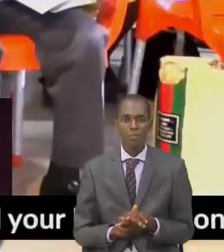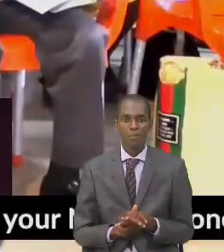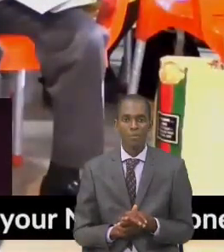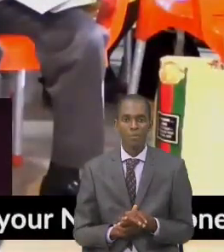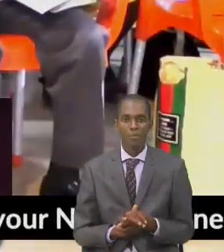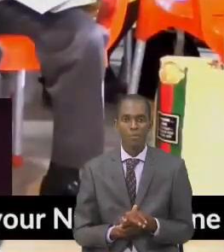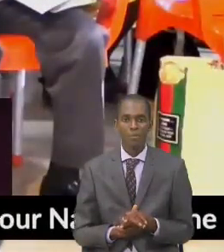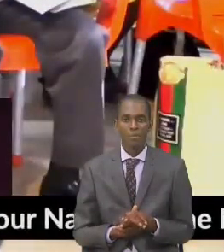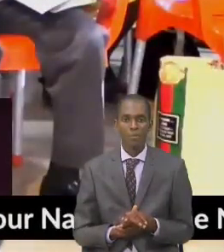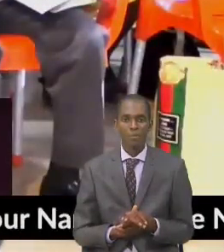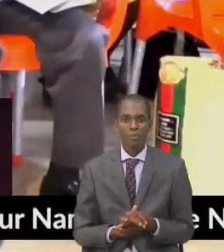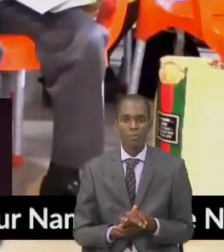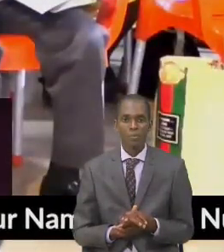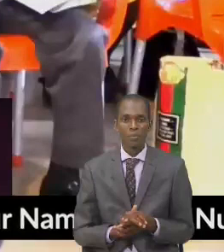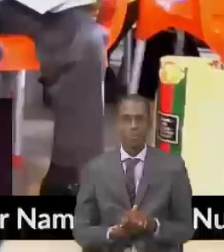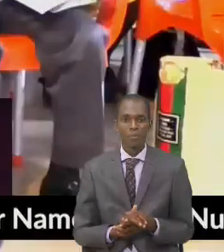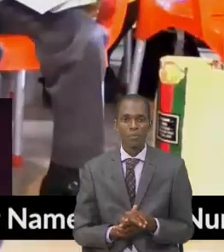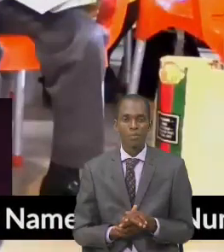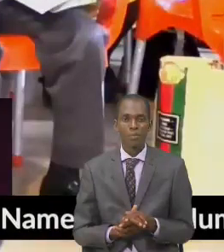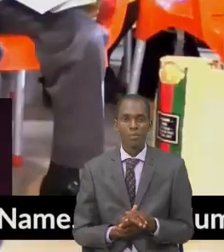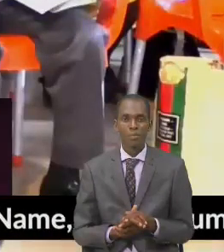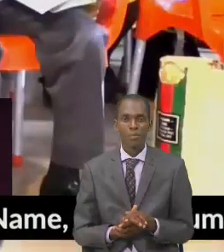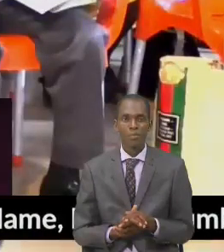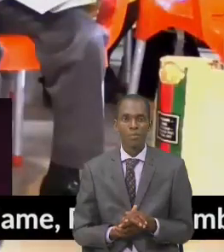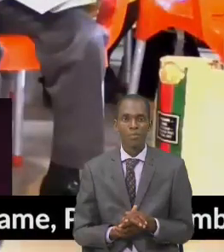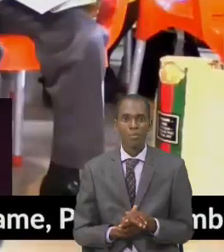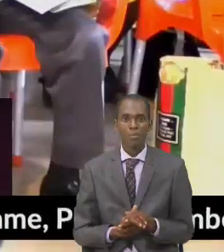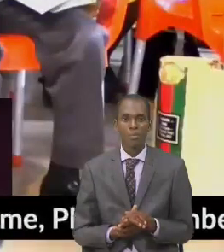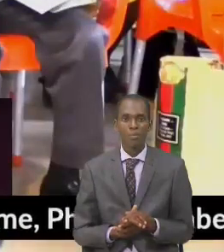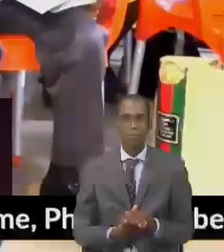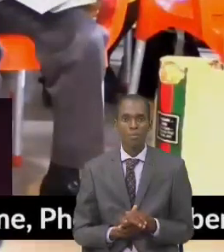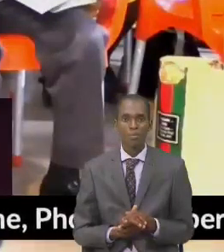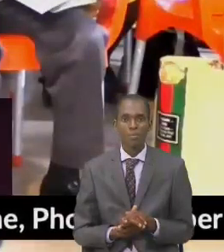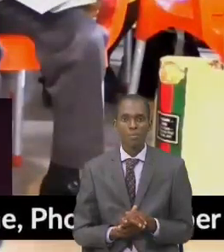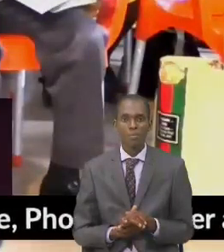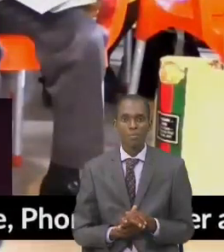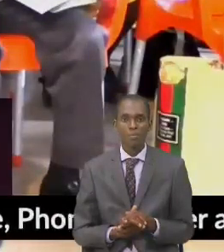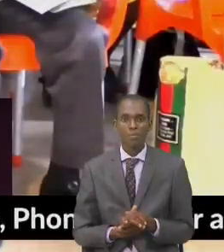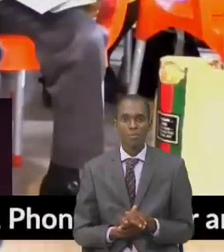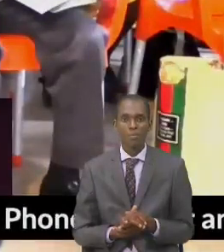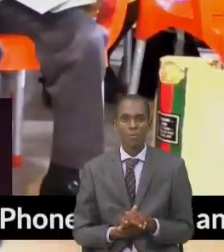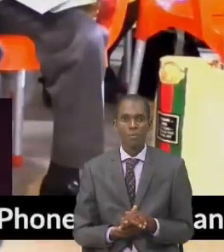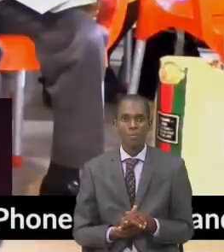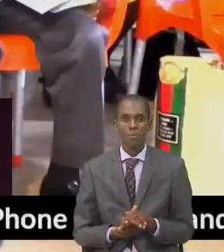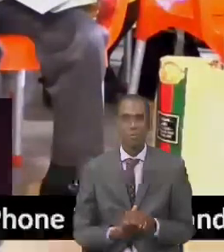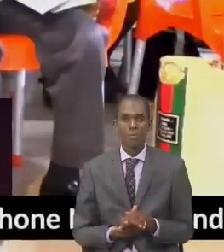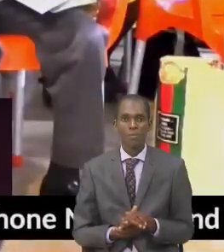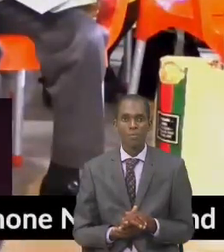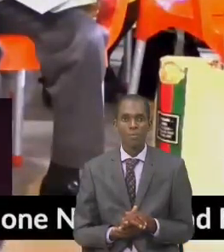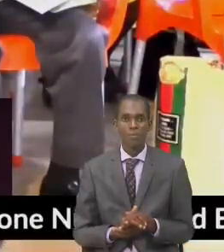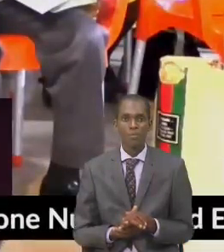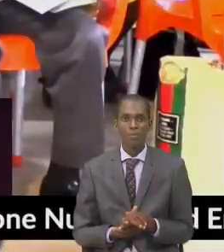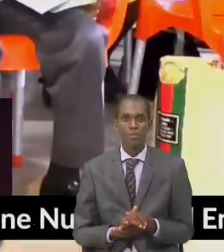Let's be fast. Those facing me, if you are finished, can you wave your hand?